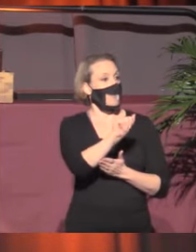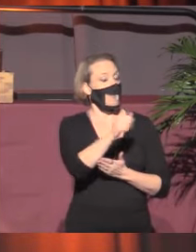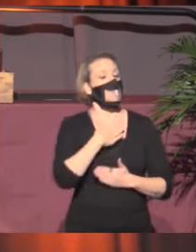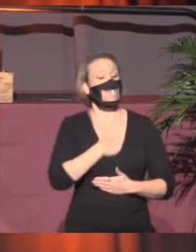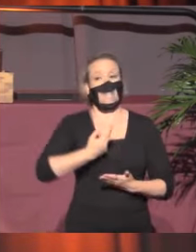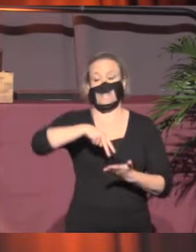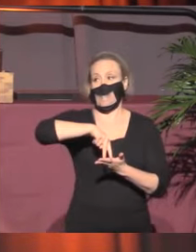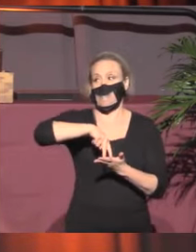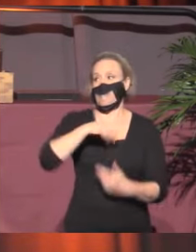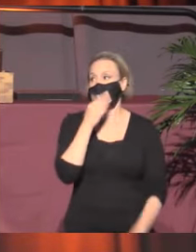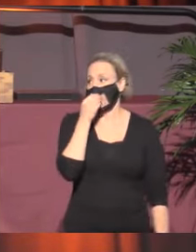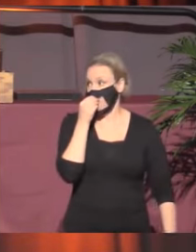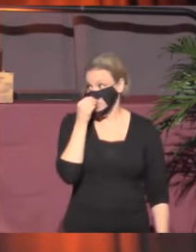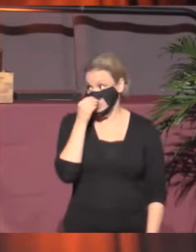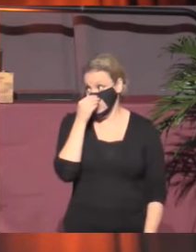rise?